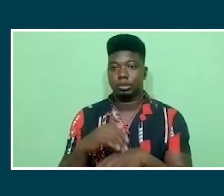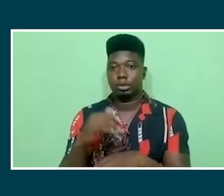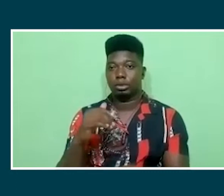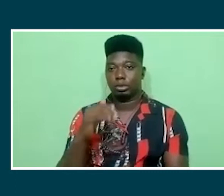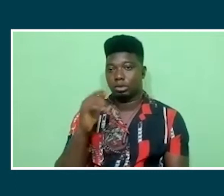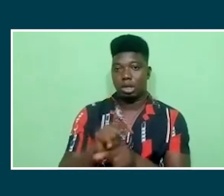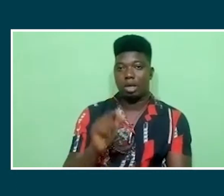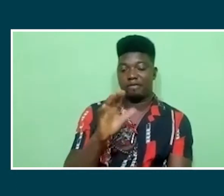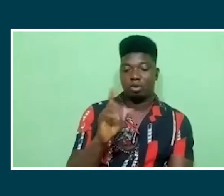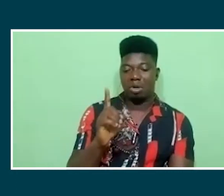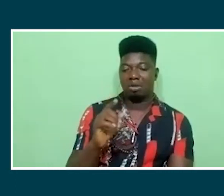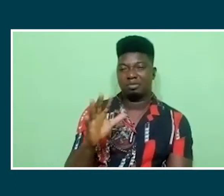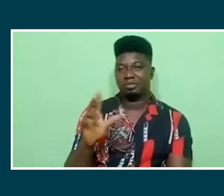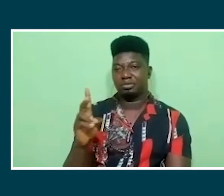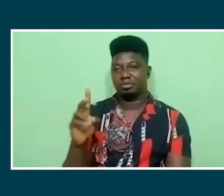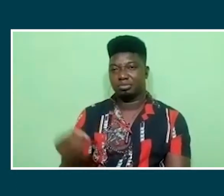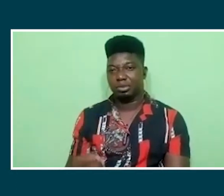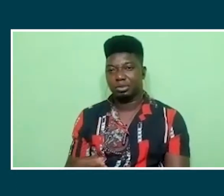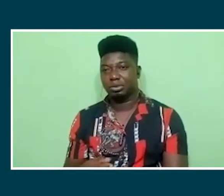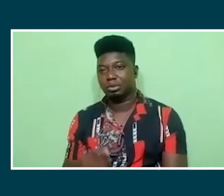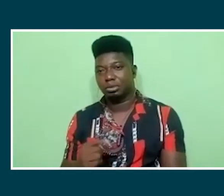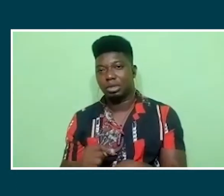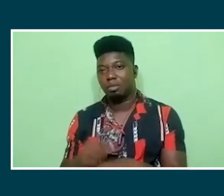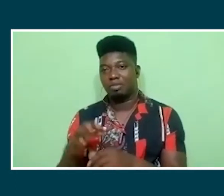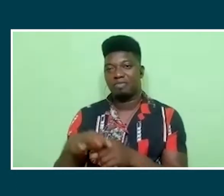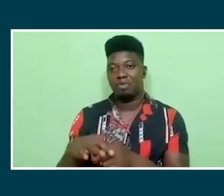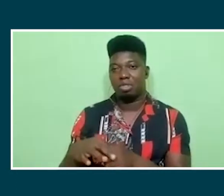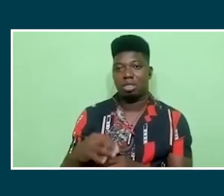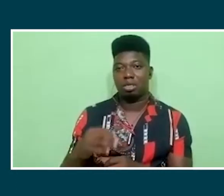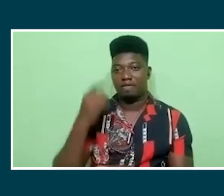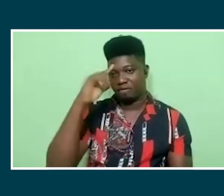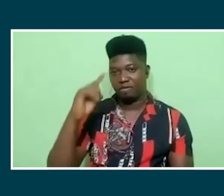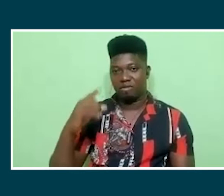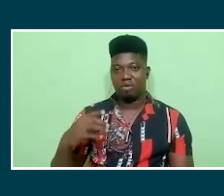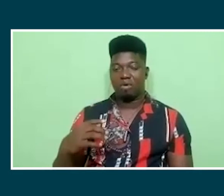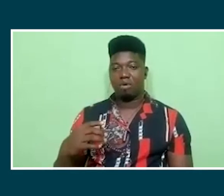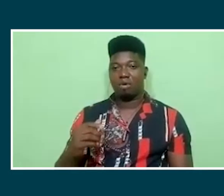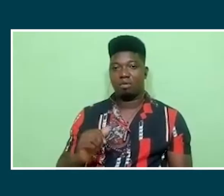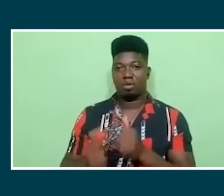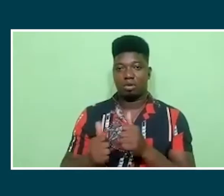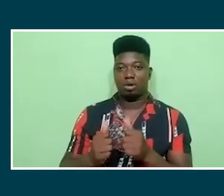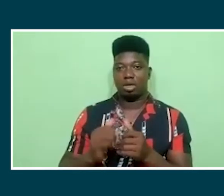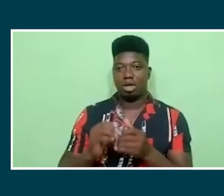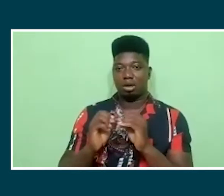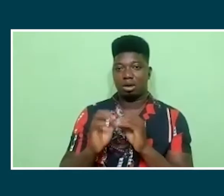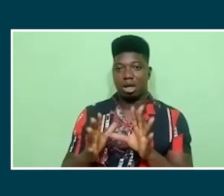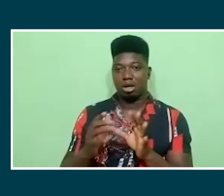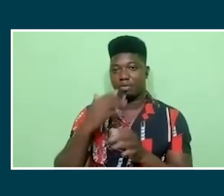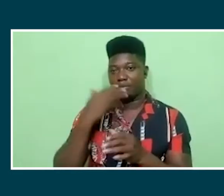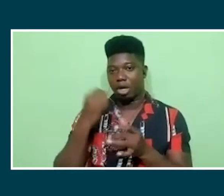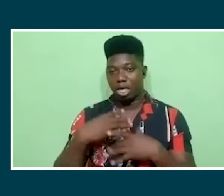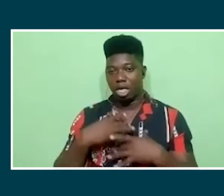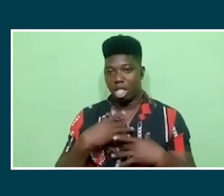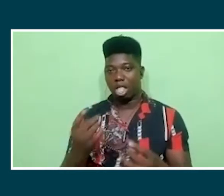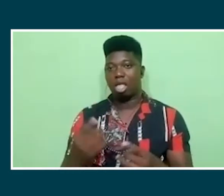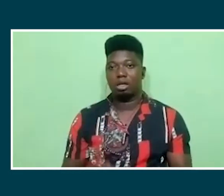vote for candidates who are clearly not in their best interest. And so linked fate is really great research to